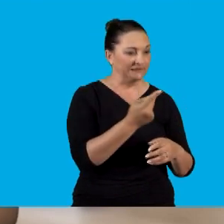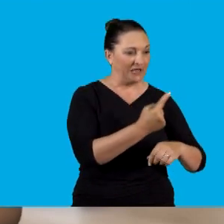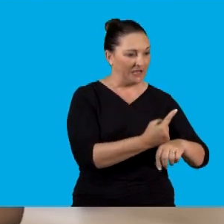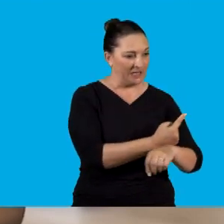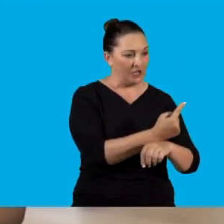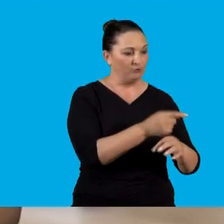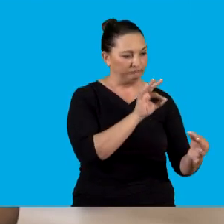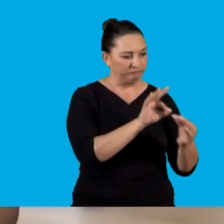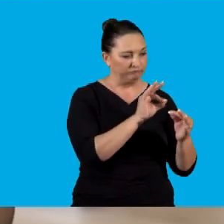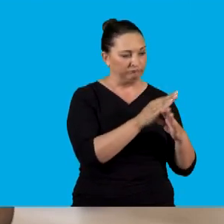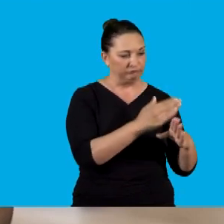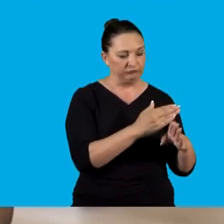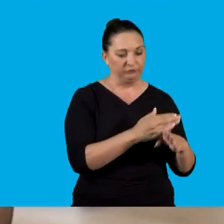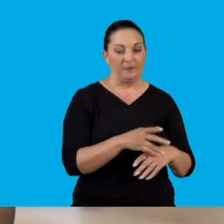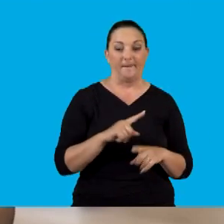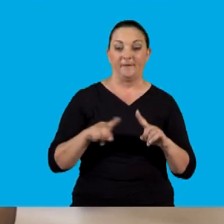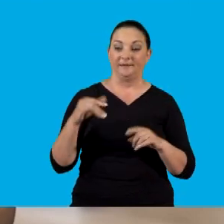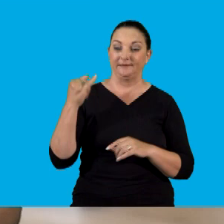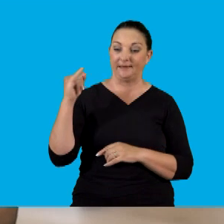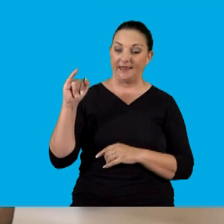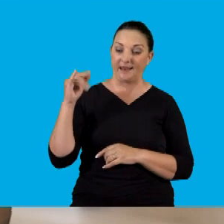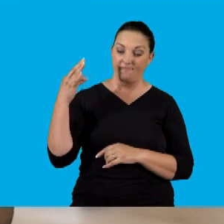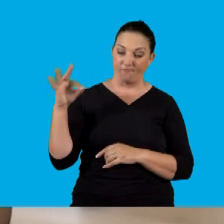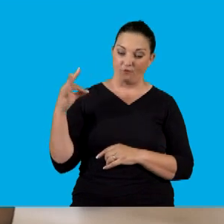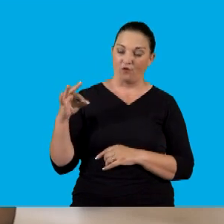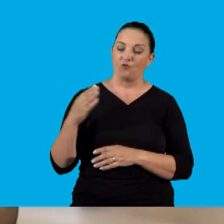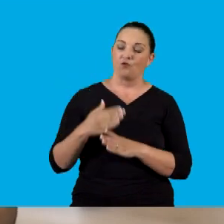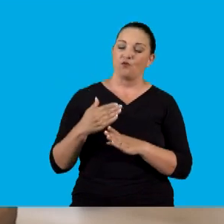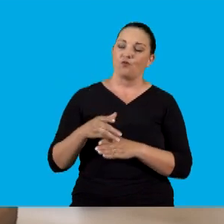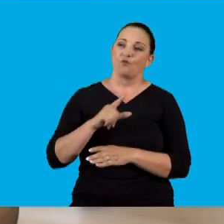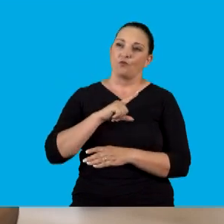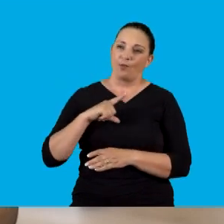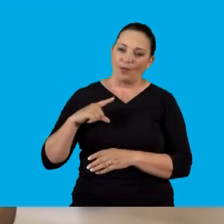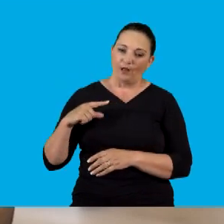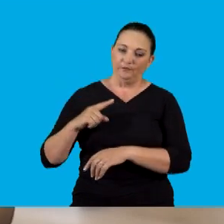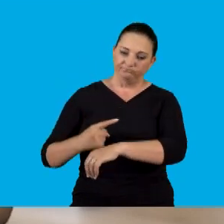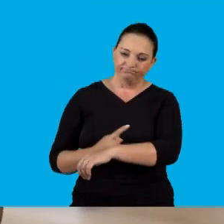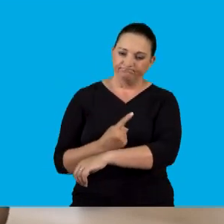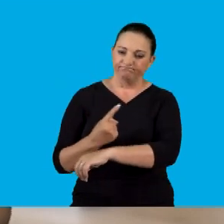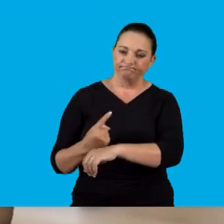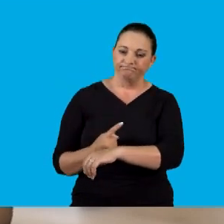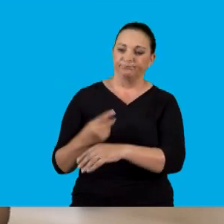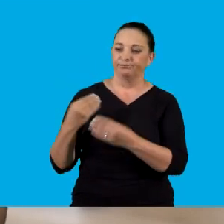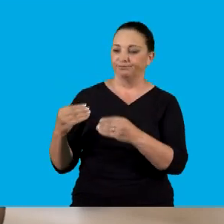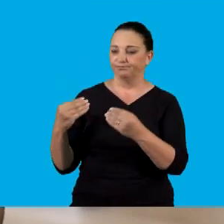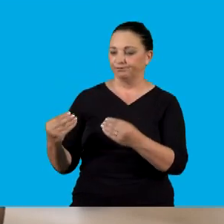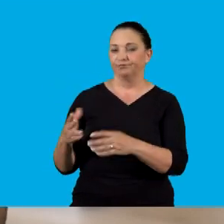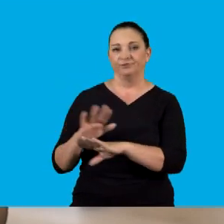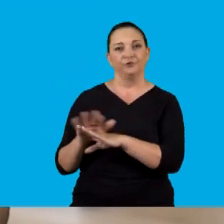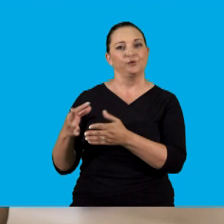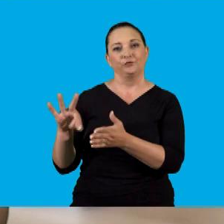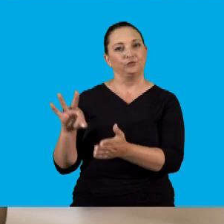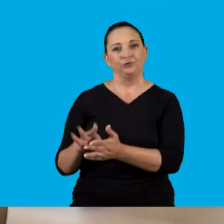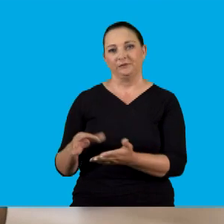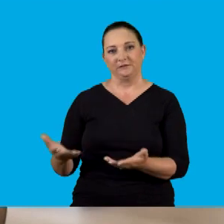On the other hand, on the informal sector, they are working long hours because businesses under the informal sector, they are not